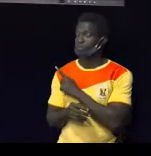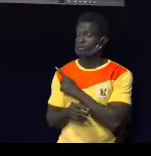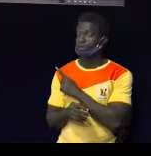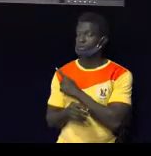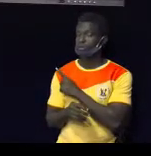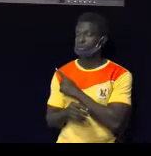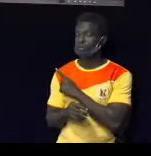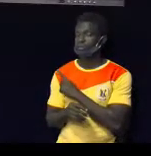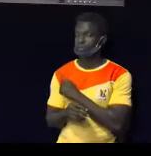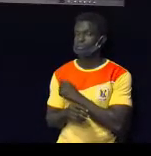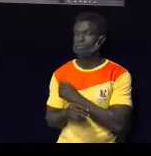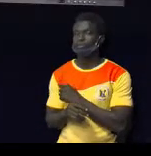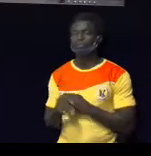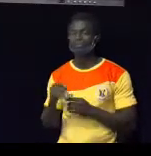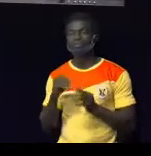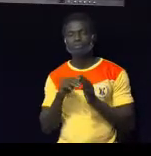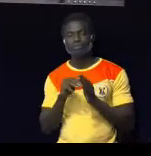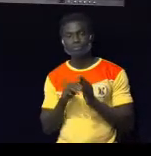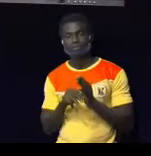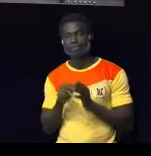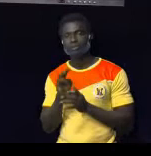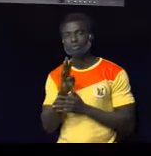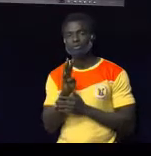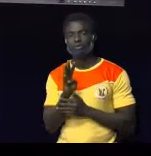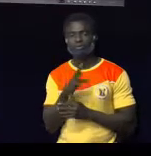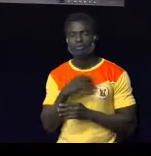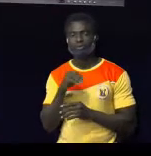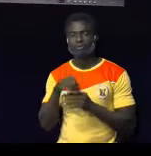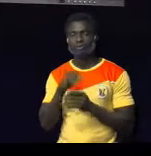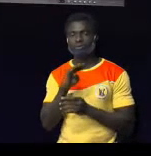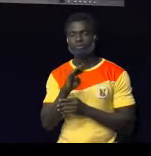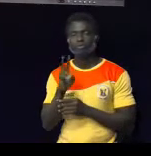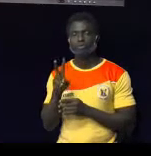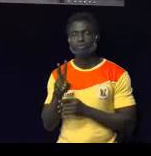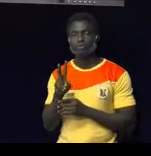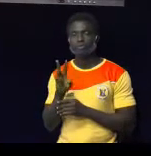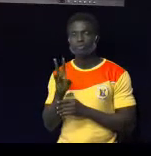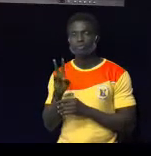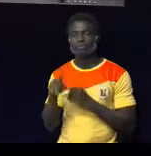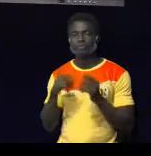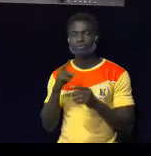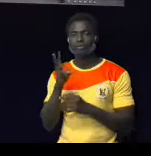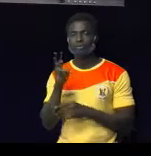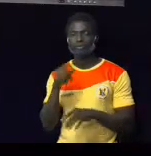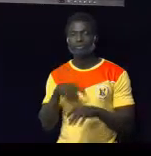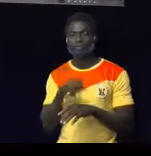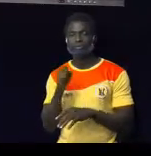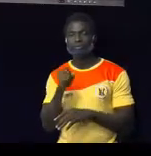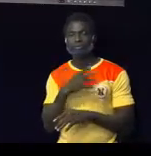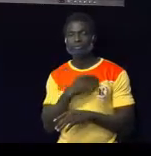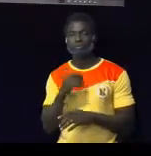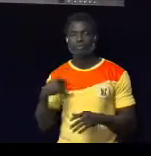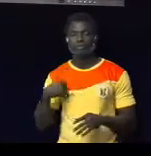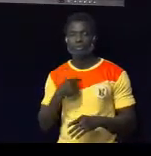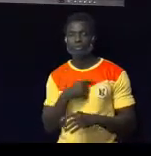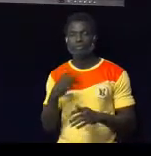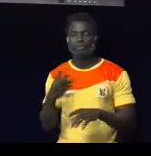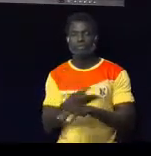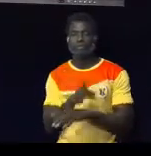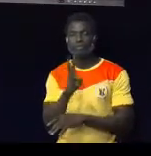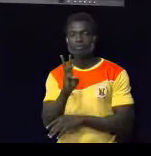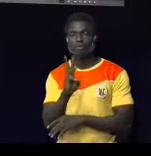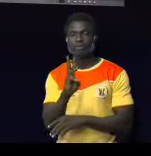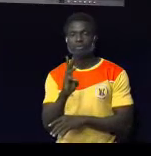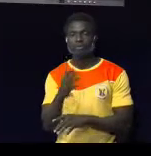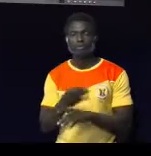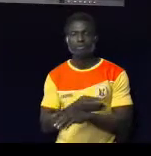7 goes here, 1, 7 goes here, 1, remaining 4. And then in 42, 7 goes 6 times. Then we